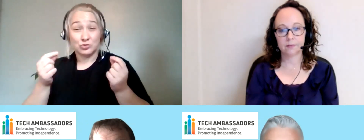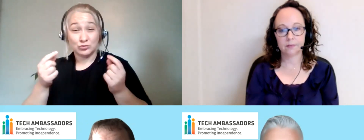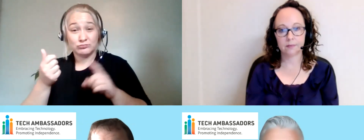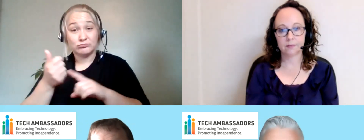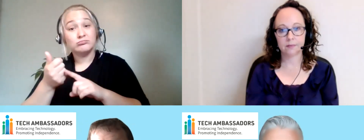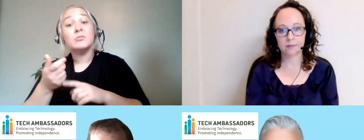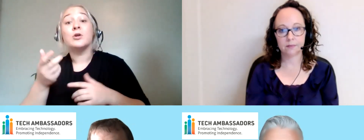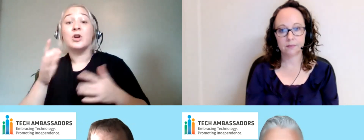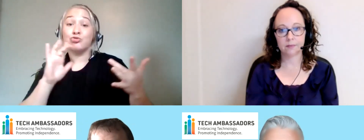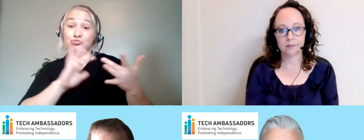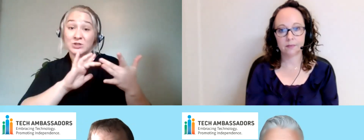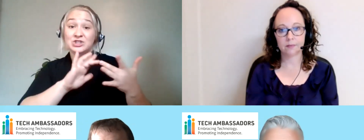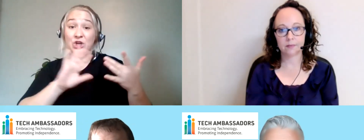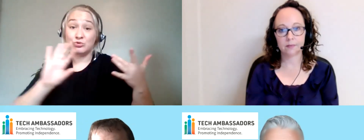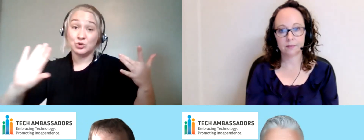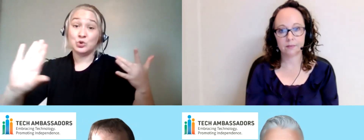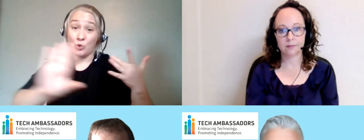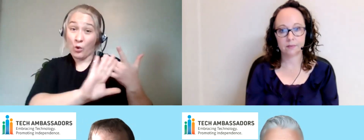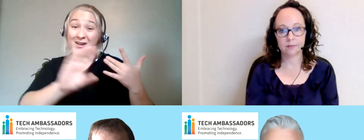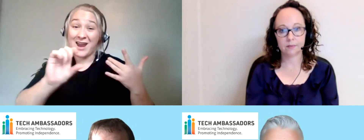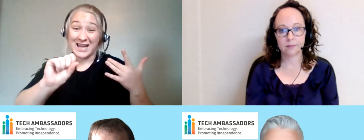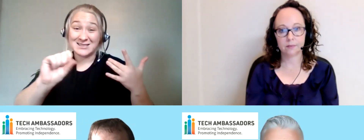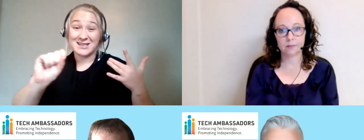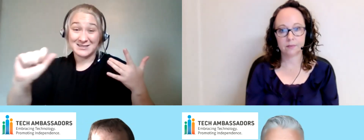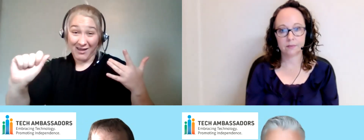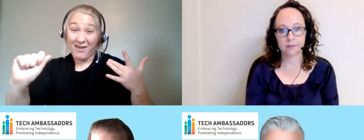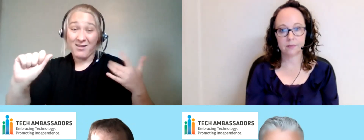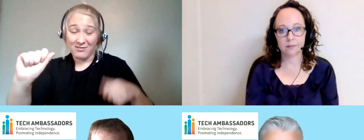SSA and like